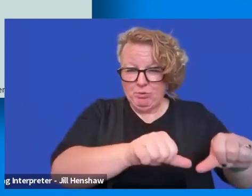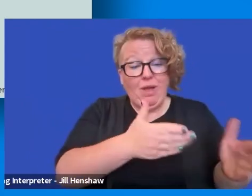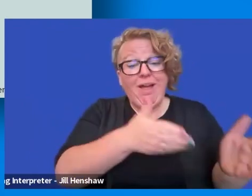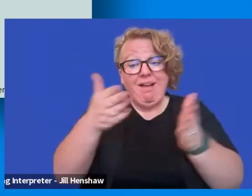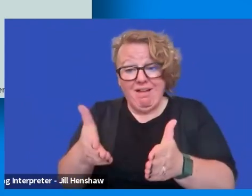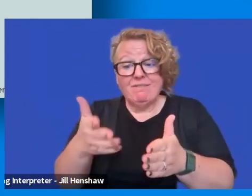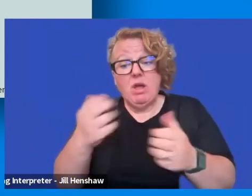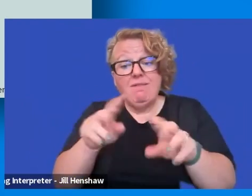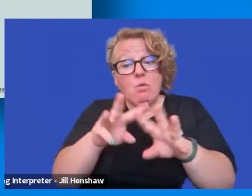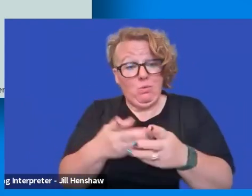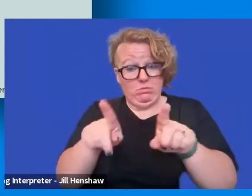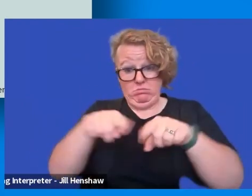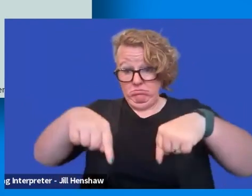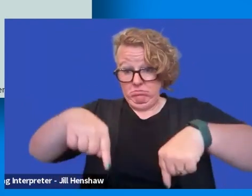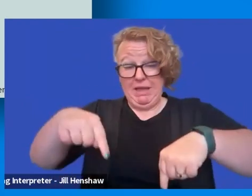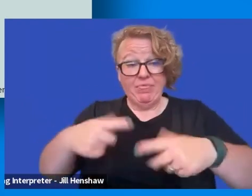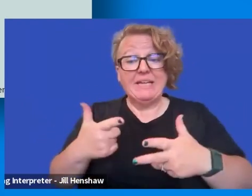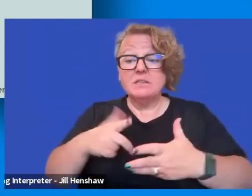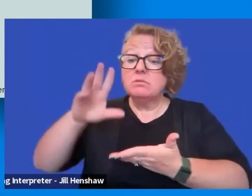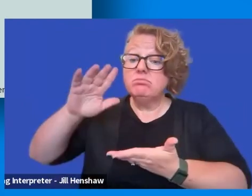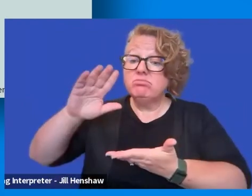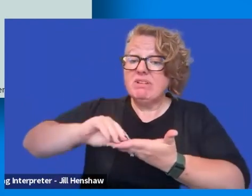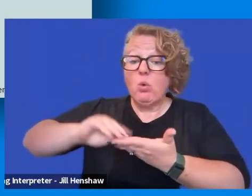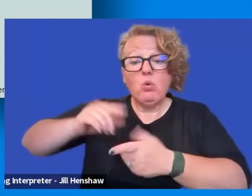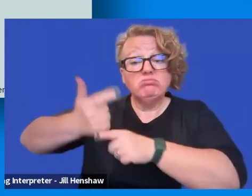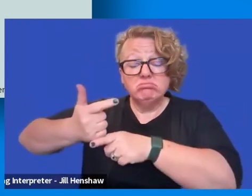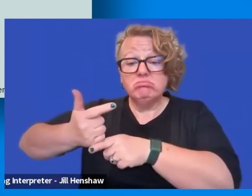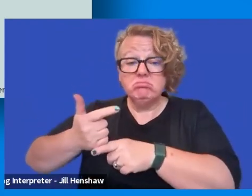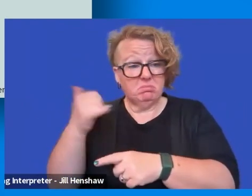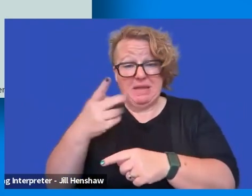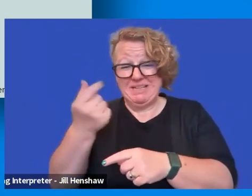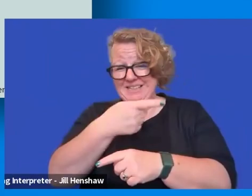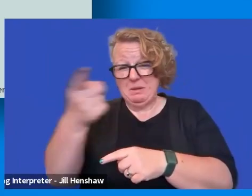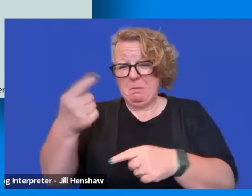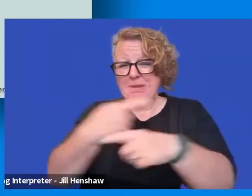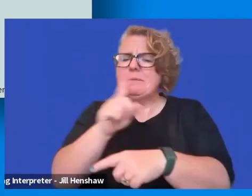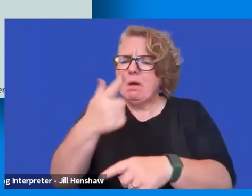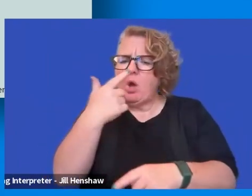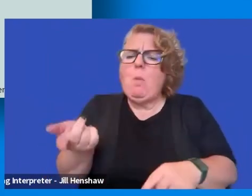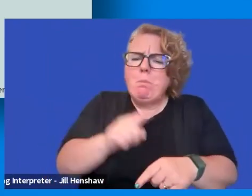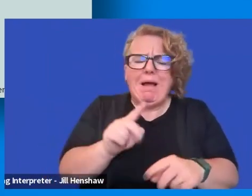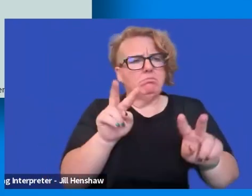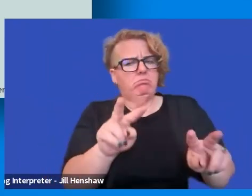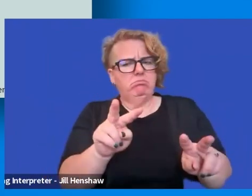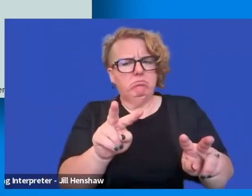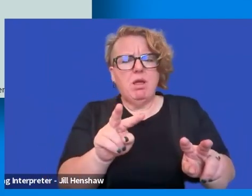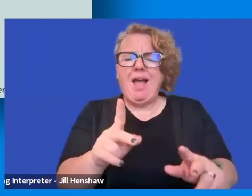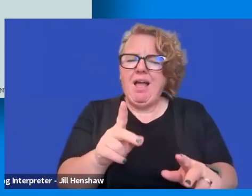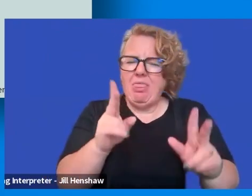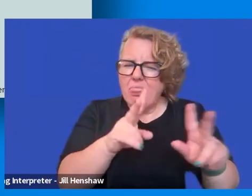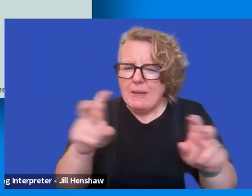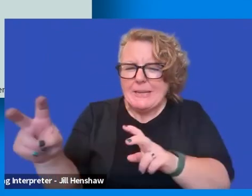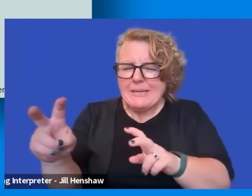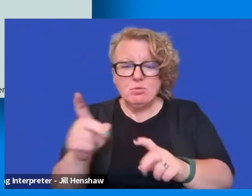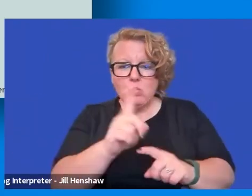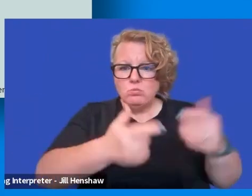a webinar like this. It's available then for others who missed the session to be able to come back. But it covers off some of those themes around what